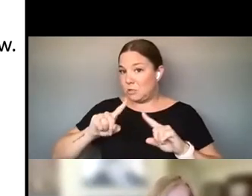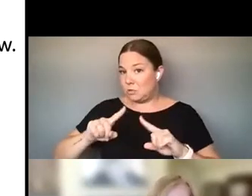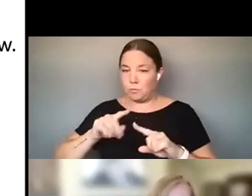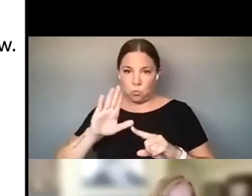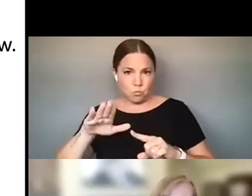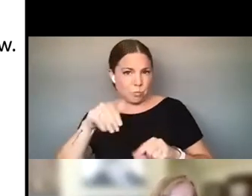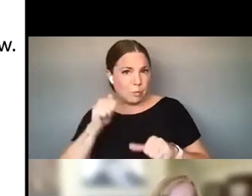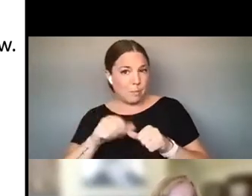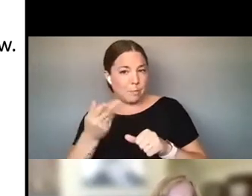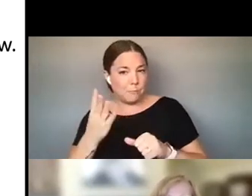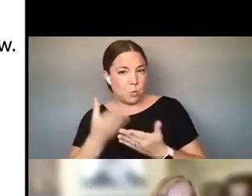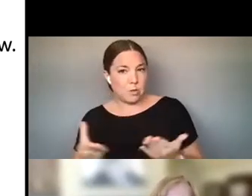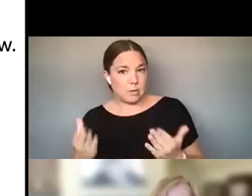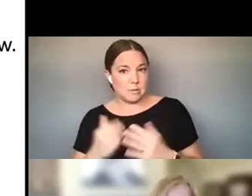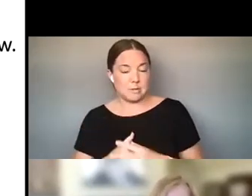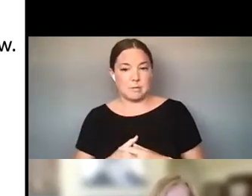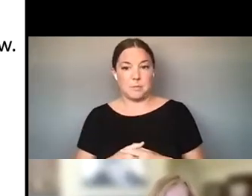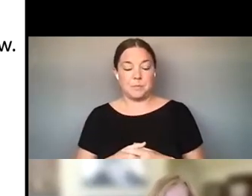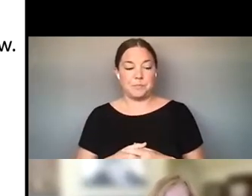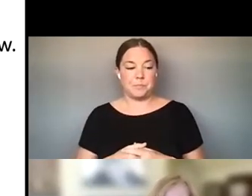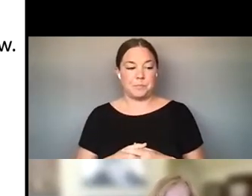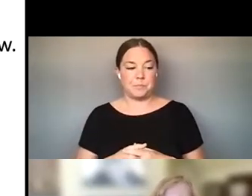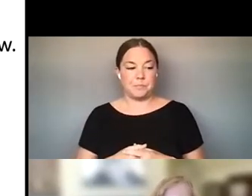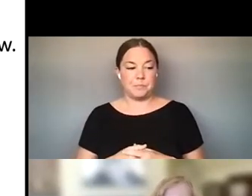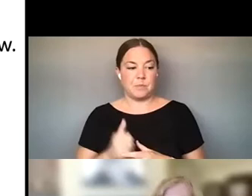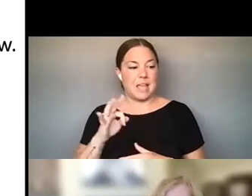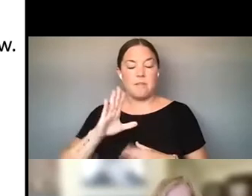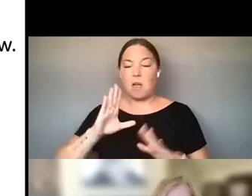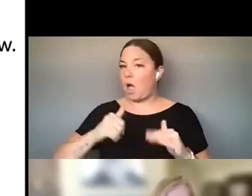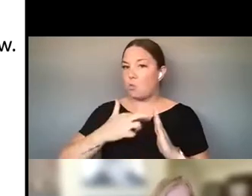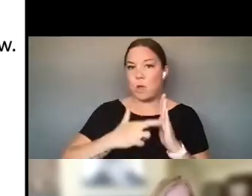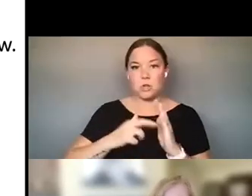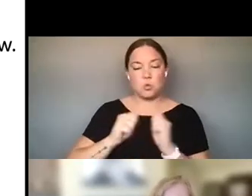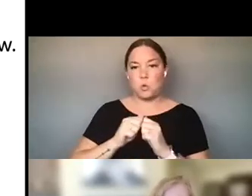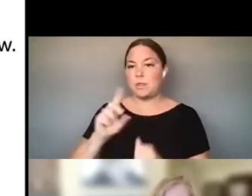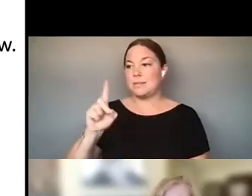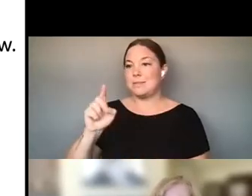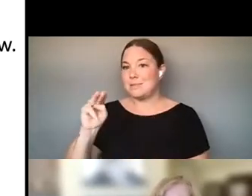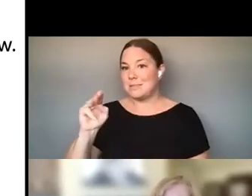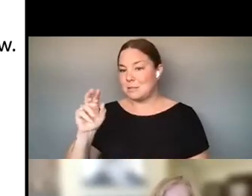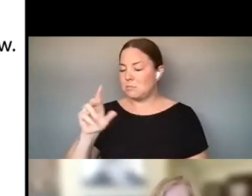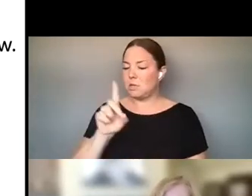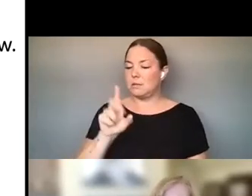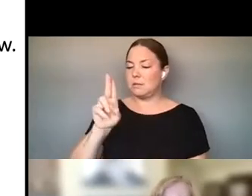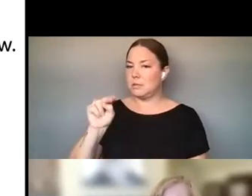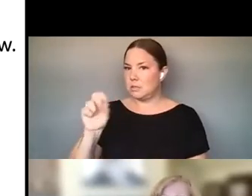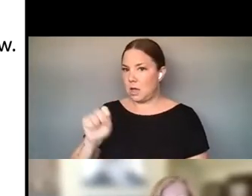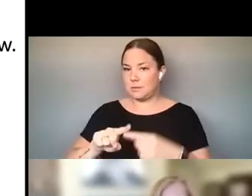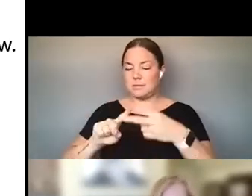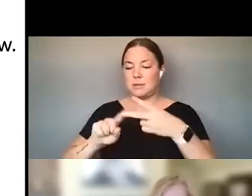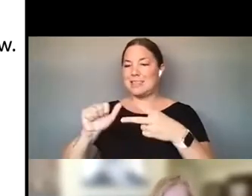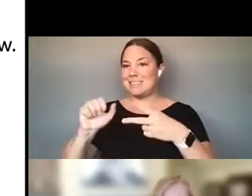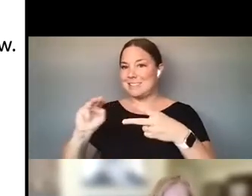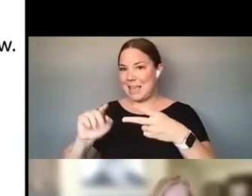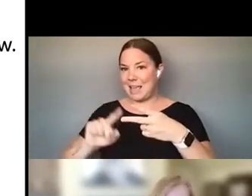First, if you aren't registered with DUNS, SAM, or Grants.gov, get